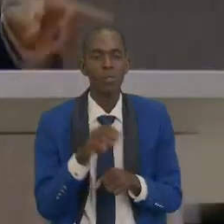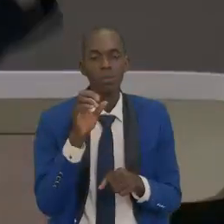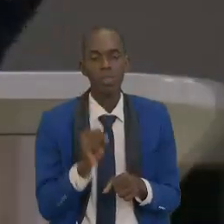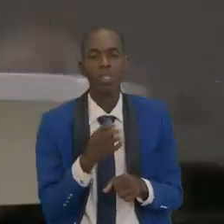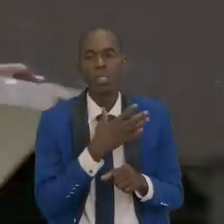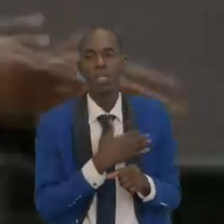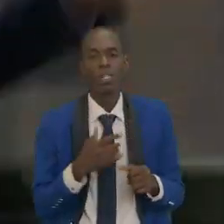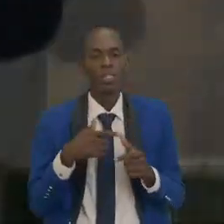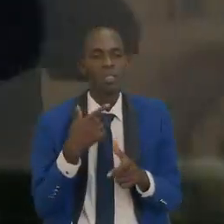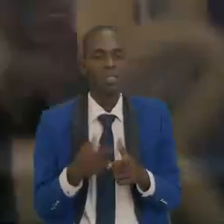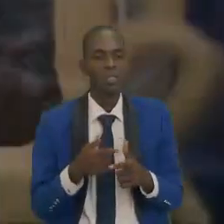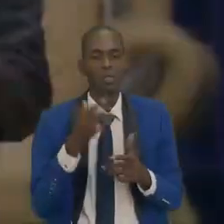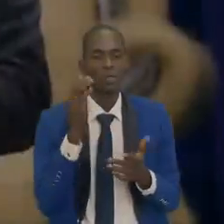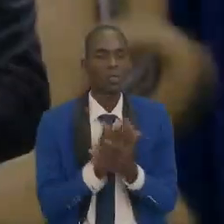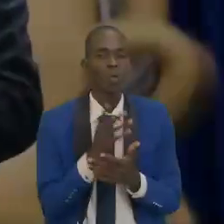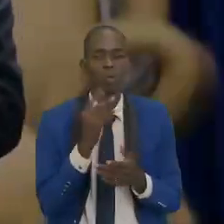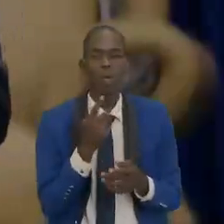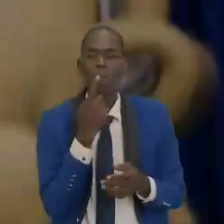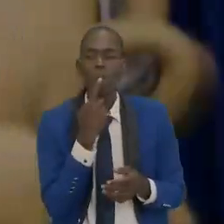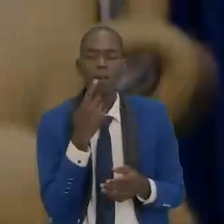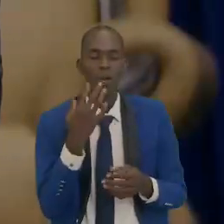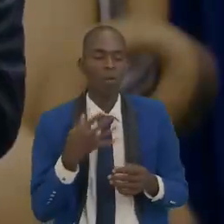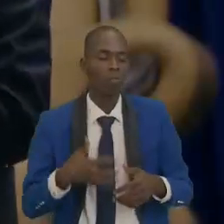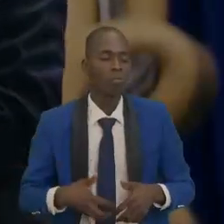starts the mouths of lions